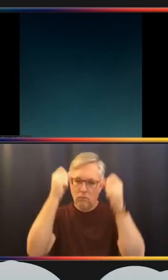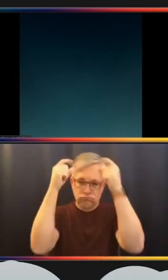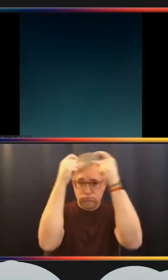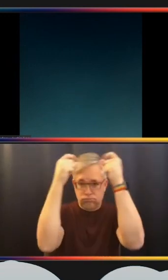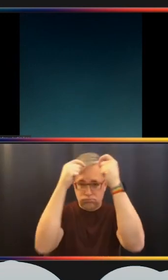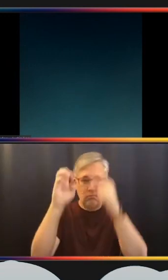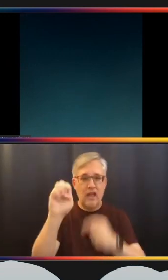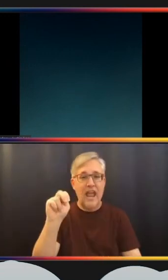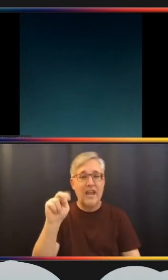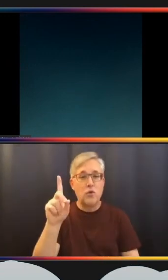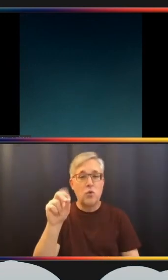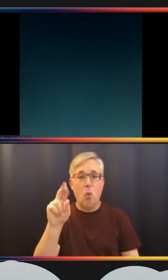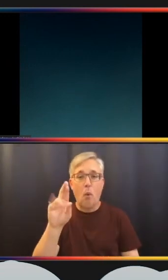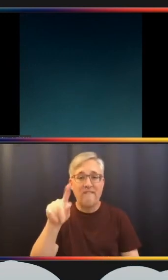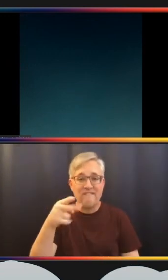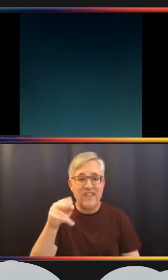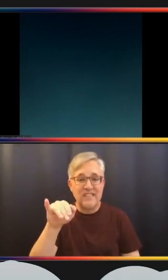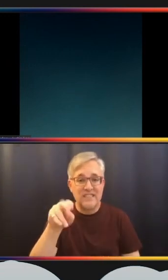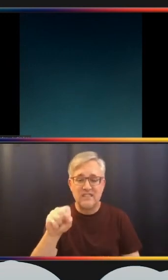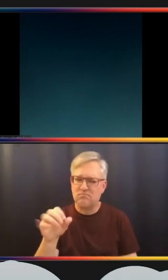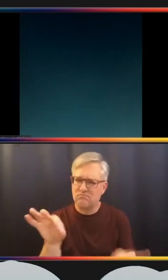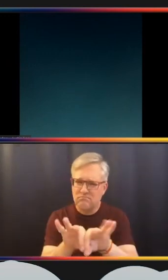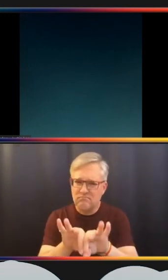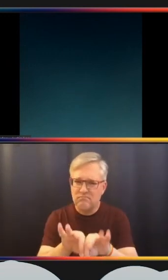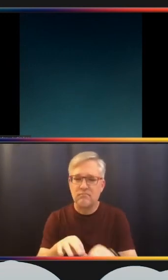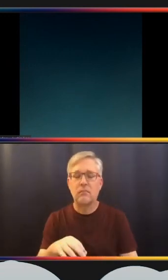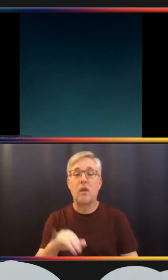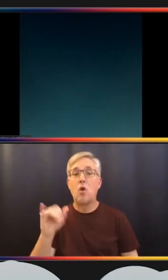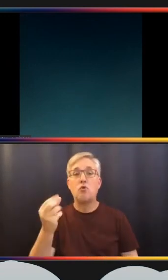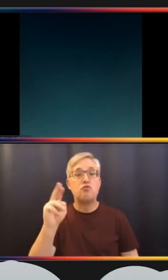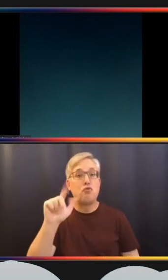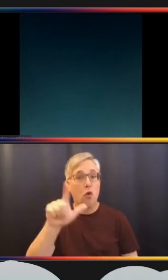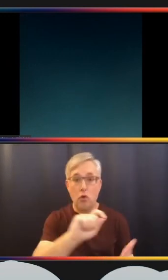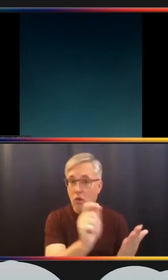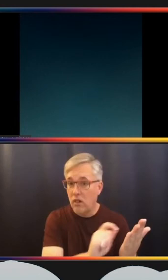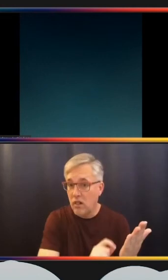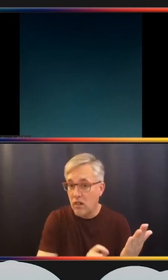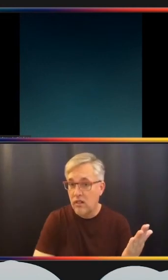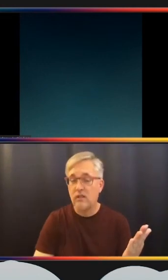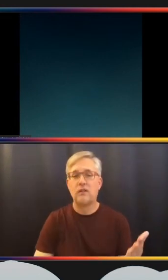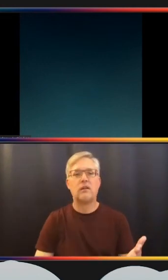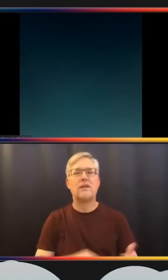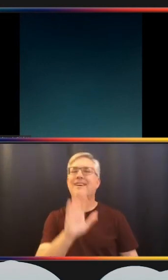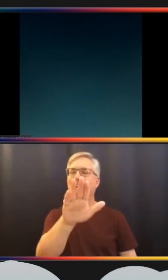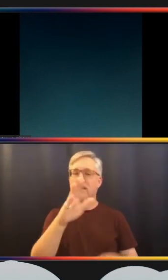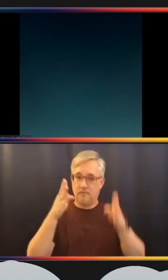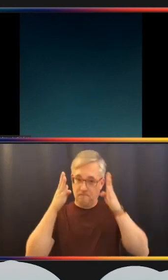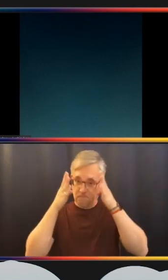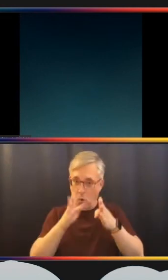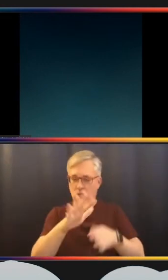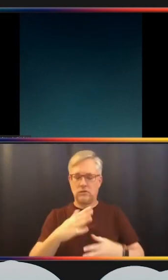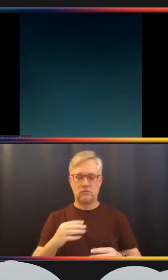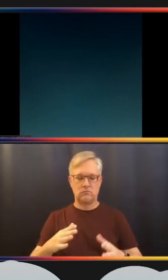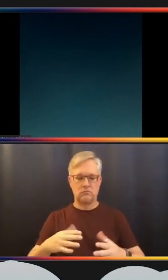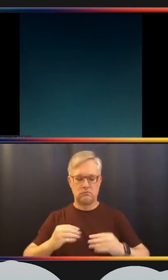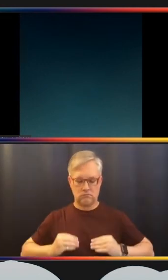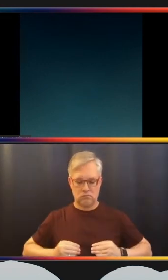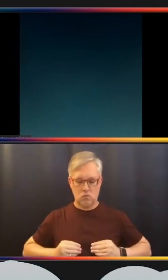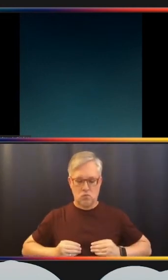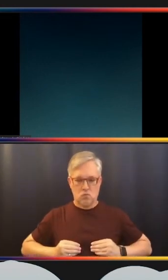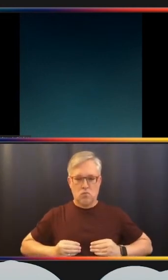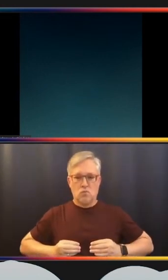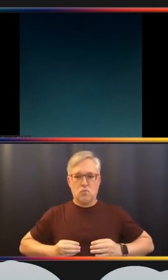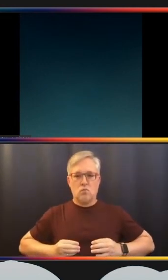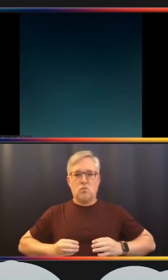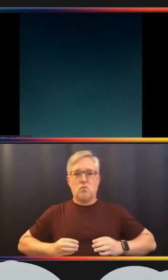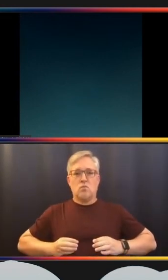helpful. Journaling. Make sure you're taking intentional breaths. When is the last time you actually breathed intentionally down